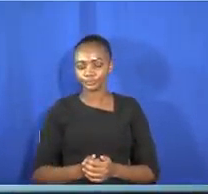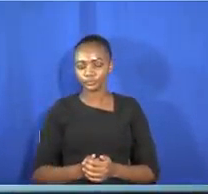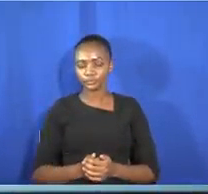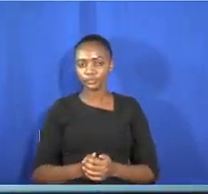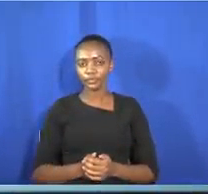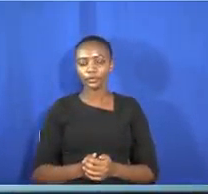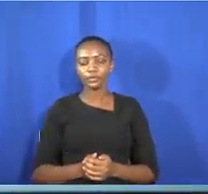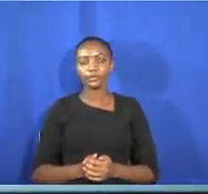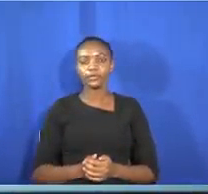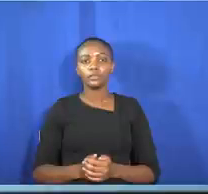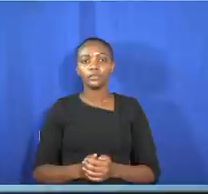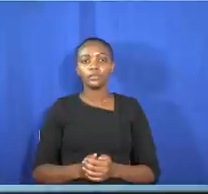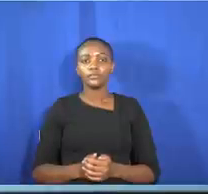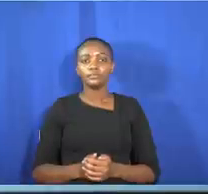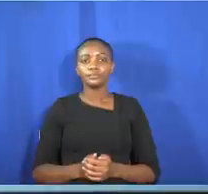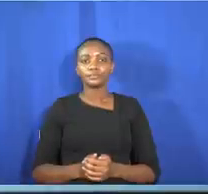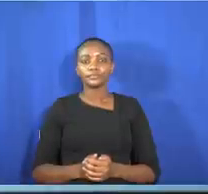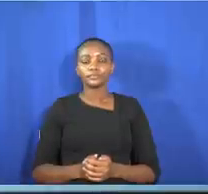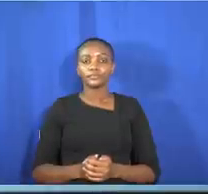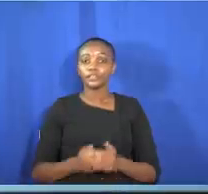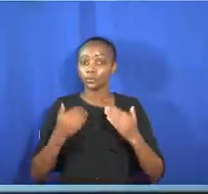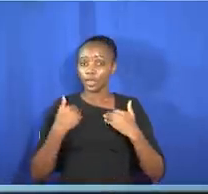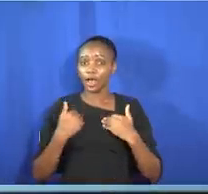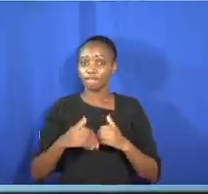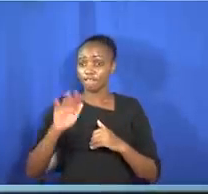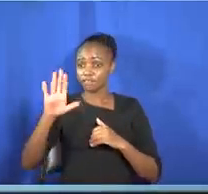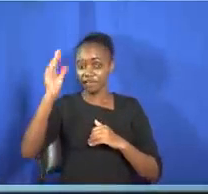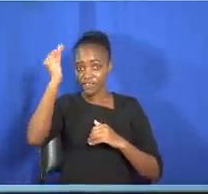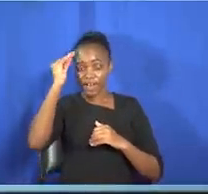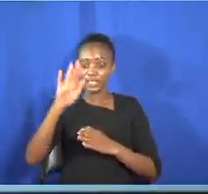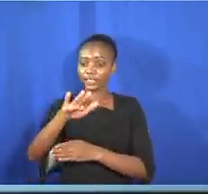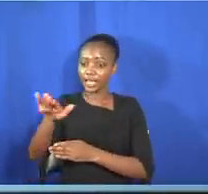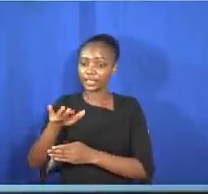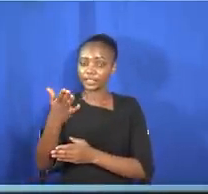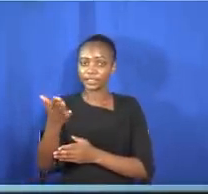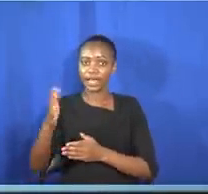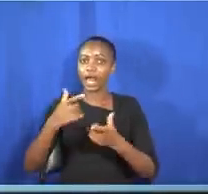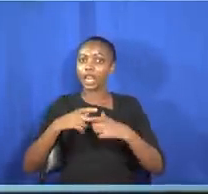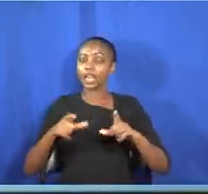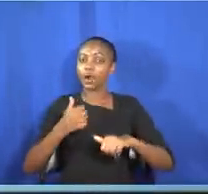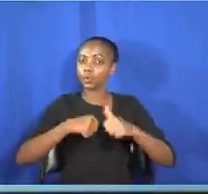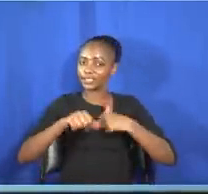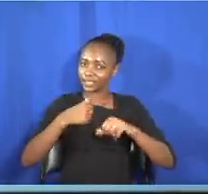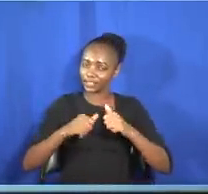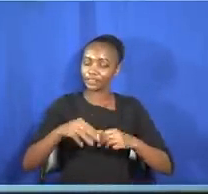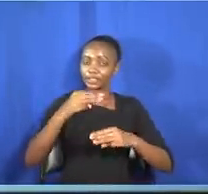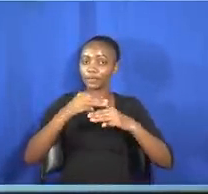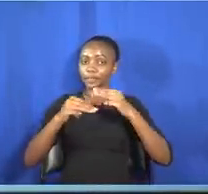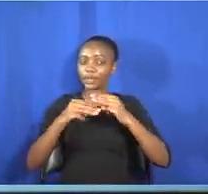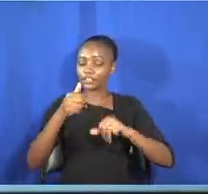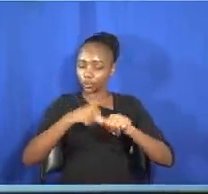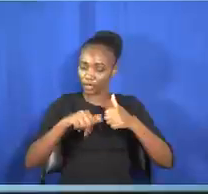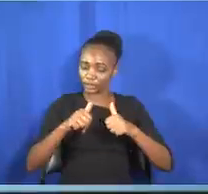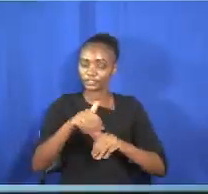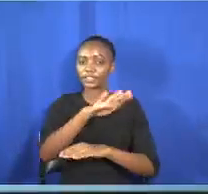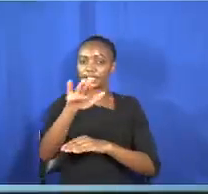the preschool and the lower primary. The preschool have 5 learning areas shown there: language activities, the